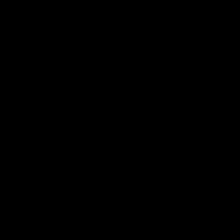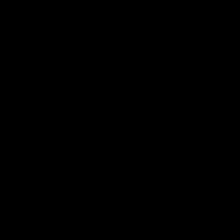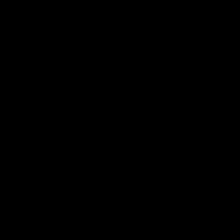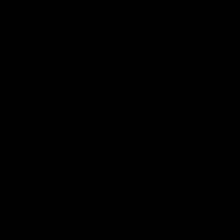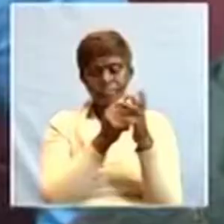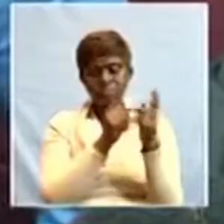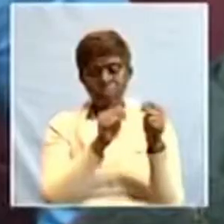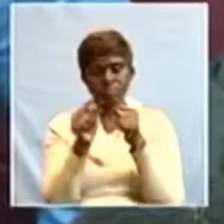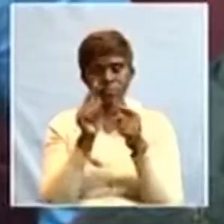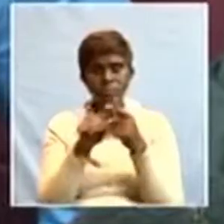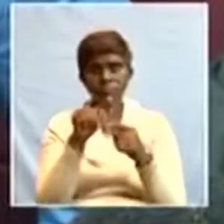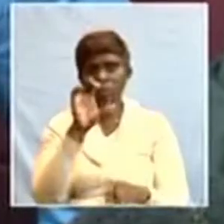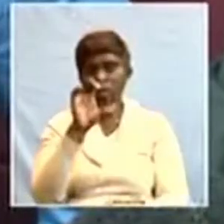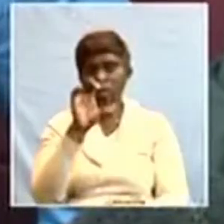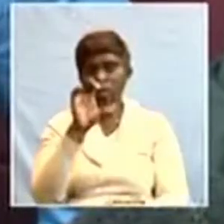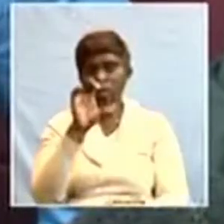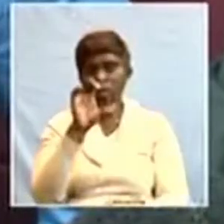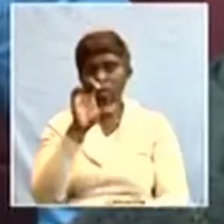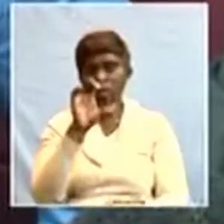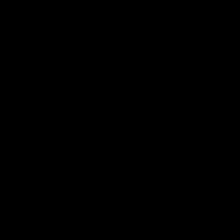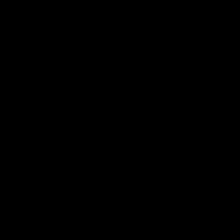in transfer services in